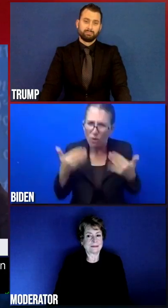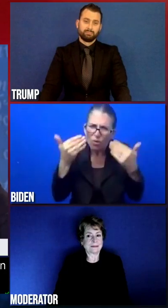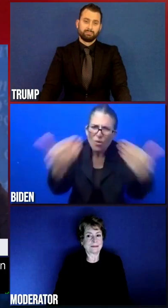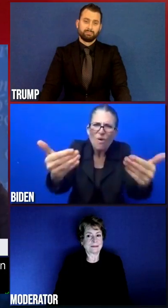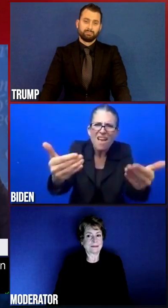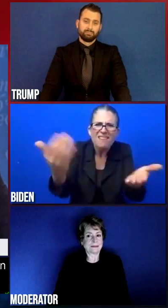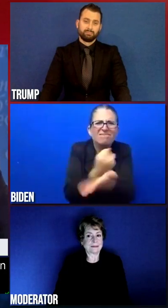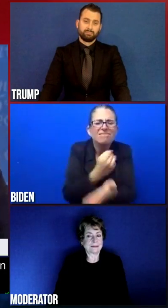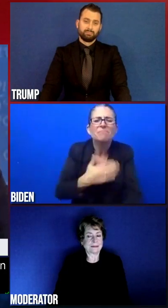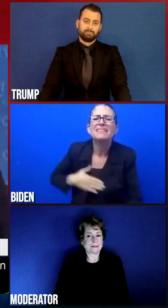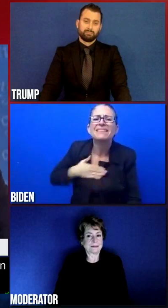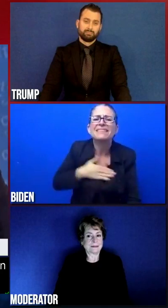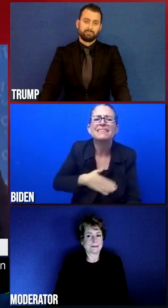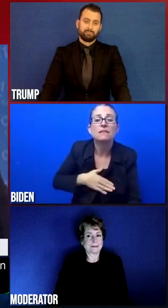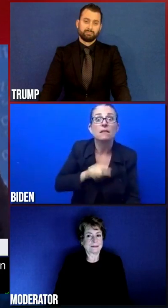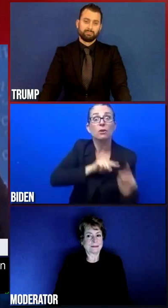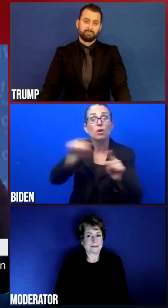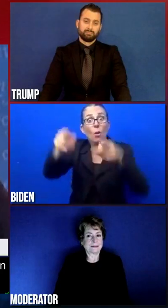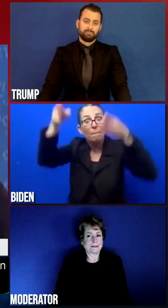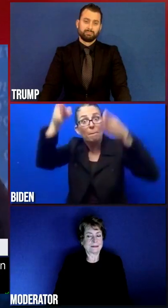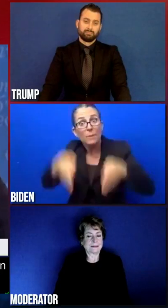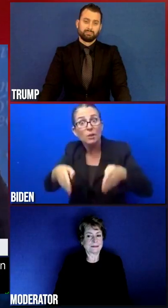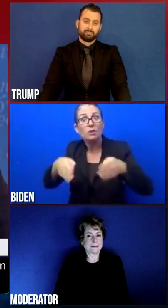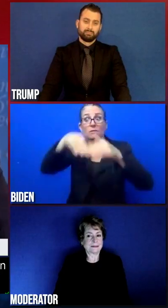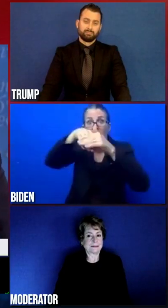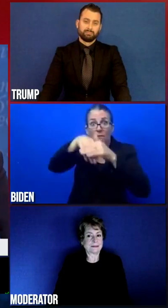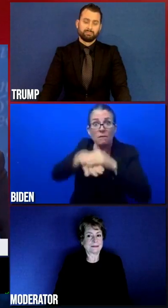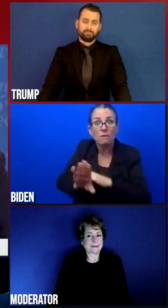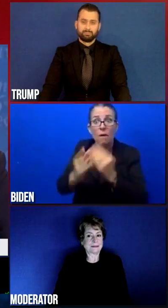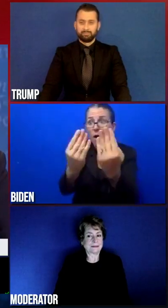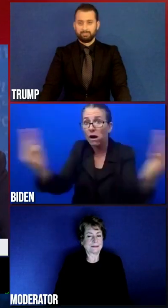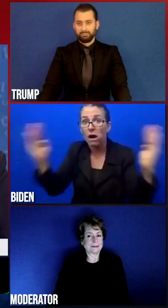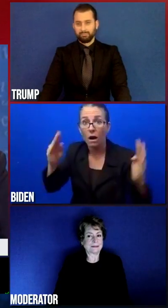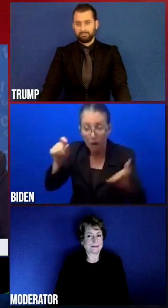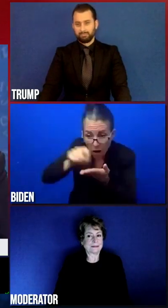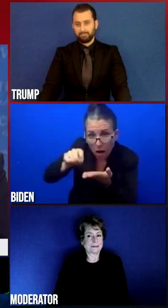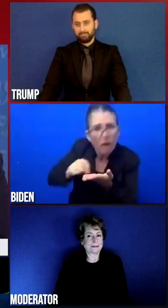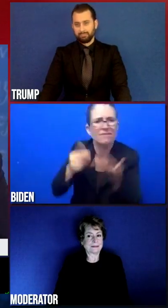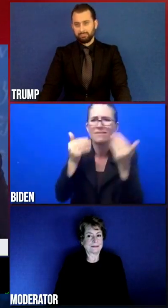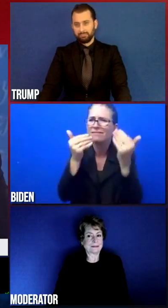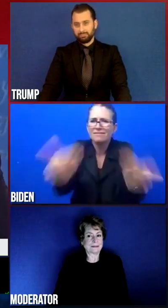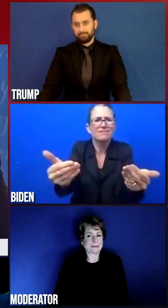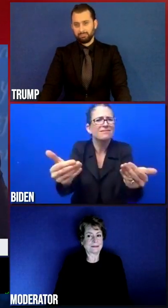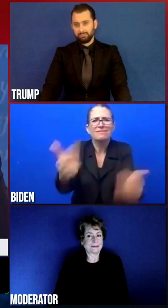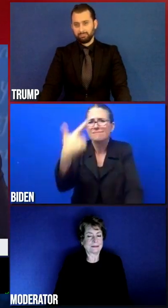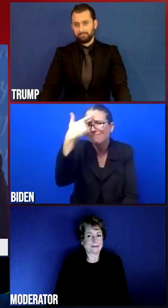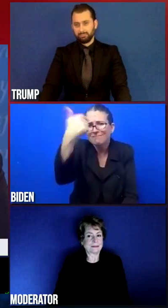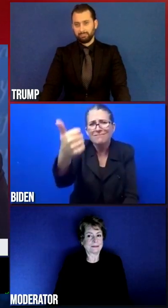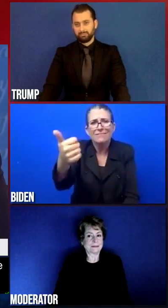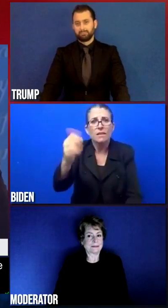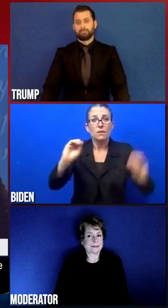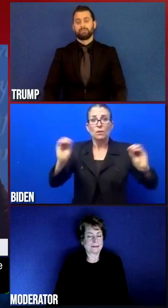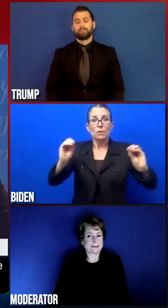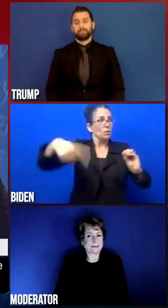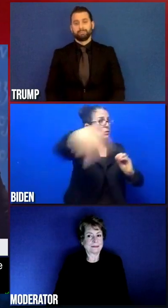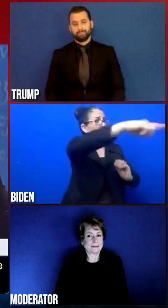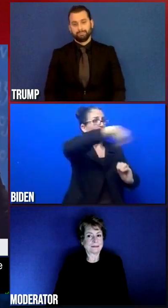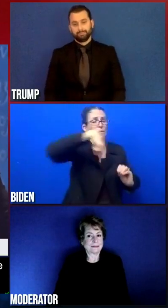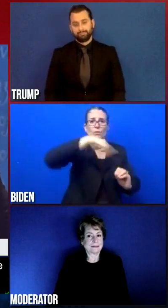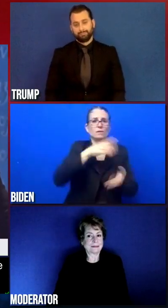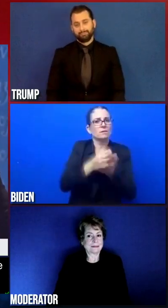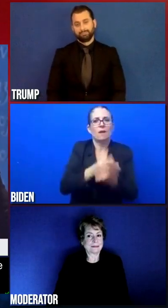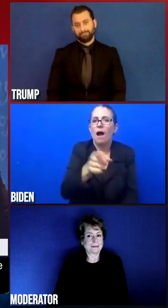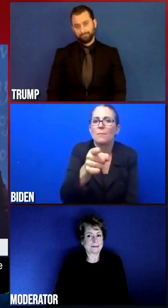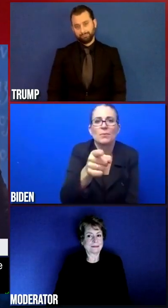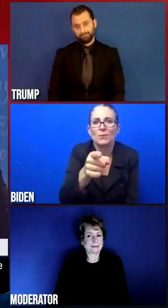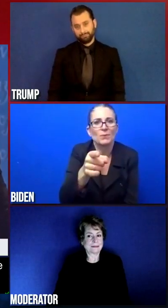because he cannot stop you from being able to determine the outcome of this election. And in terms of whether or not when the votes are counted,